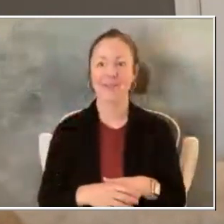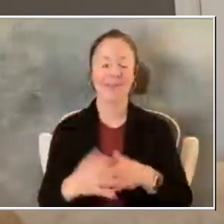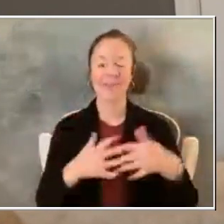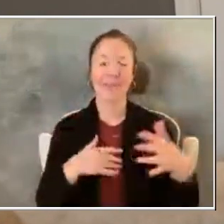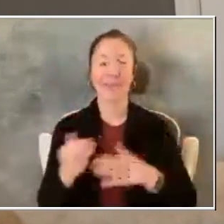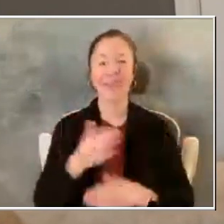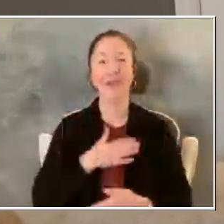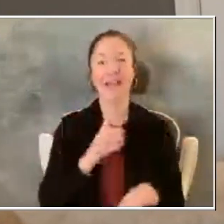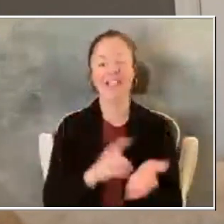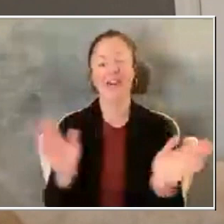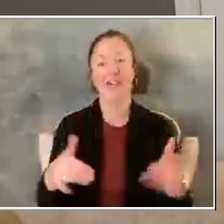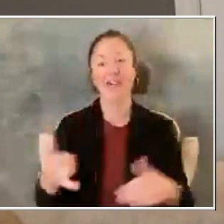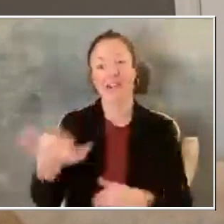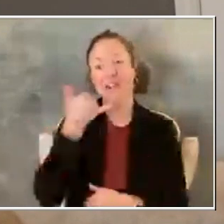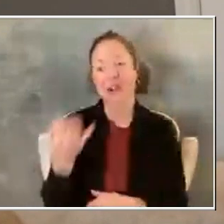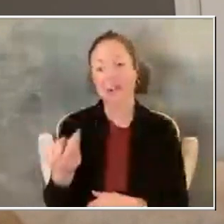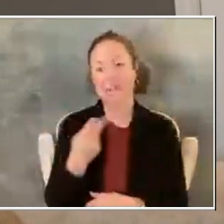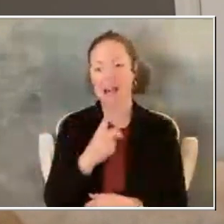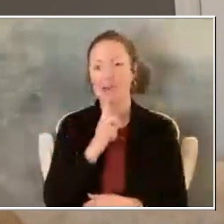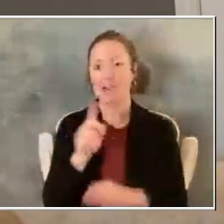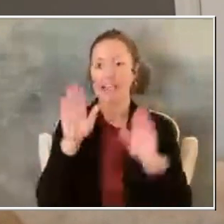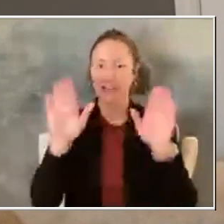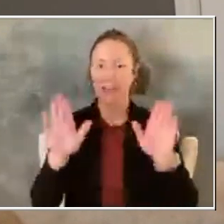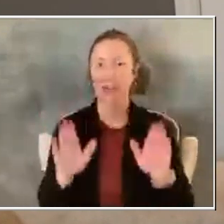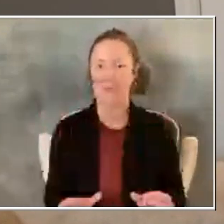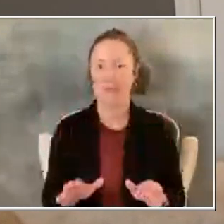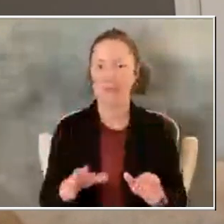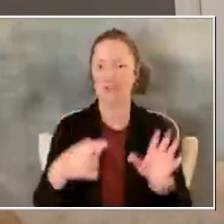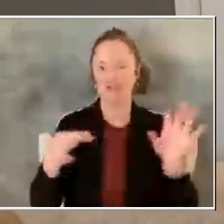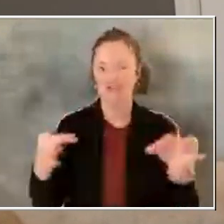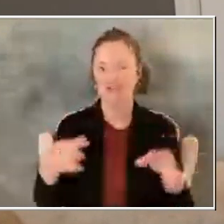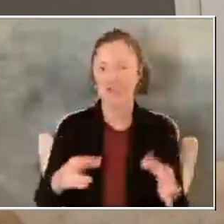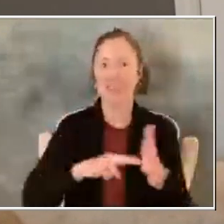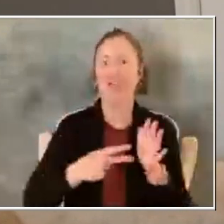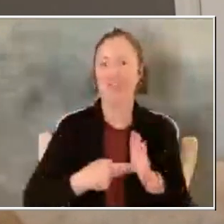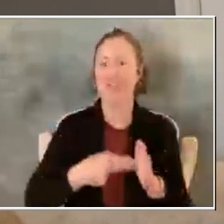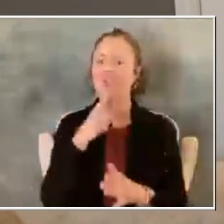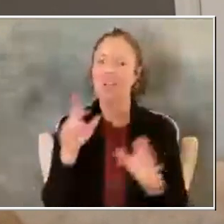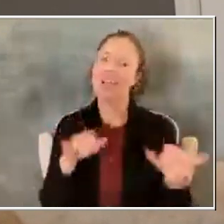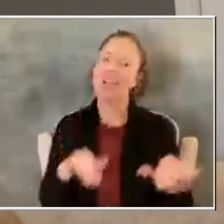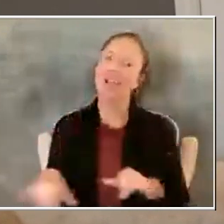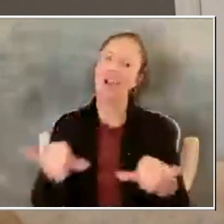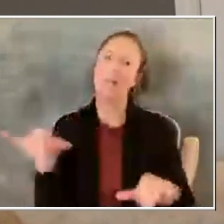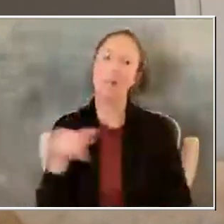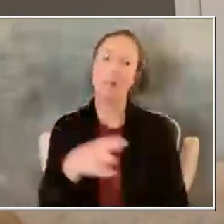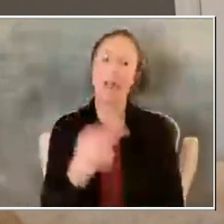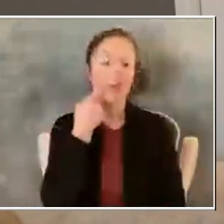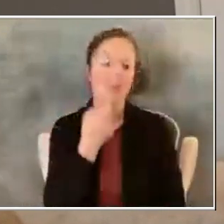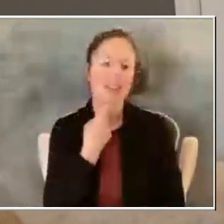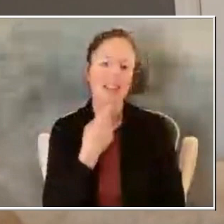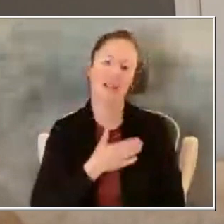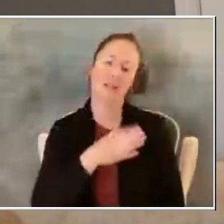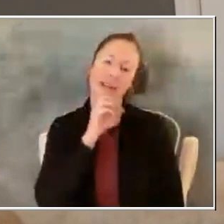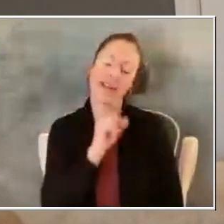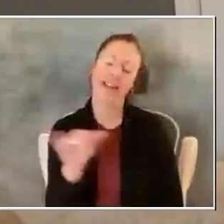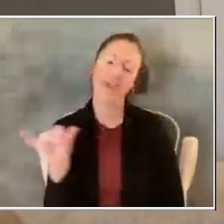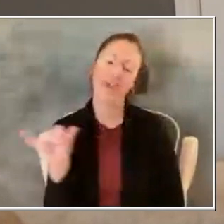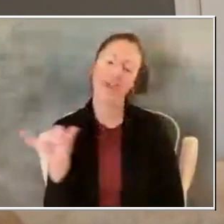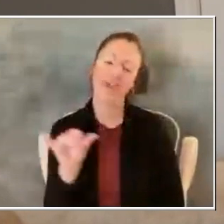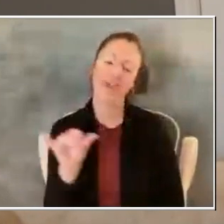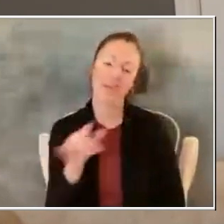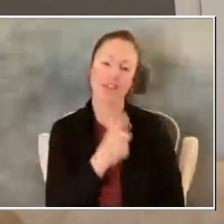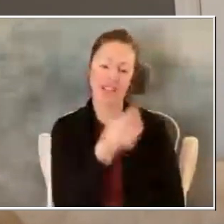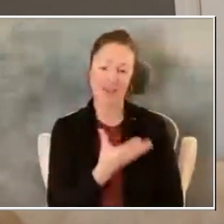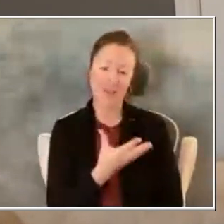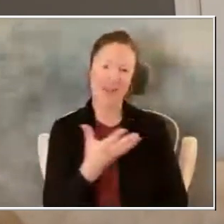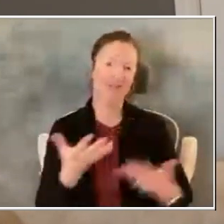called me back and also gave me a really great definition. It's pretty common, as you just said, in my age. That's what they told me,